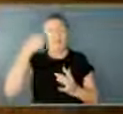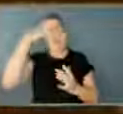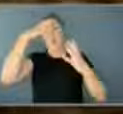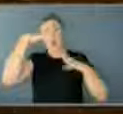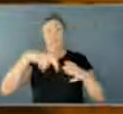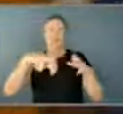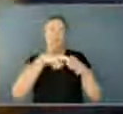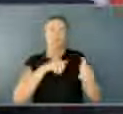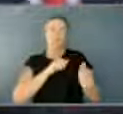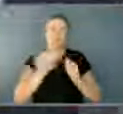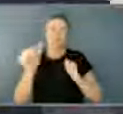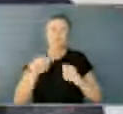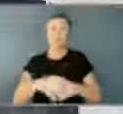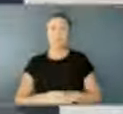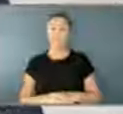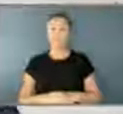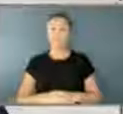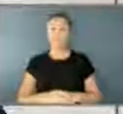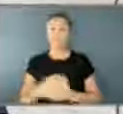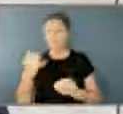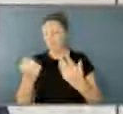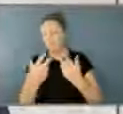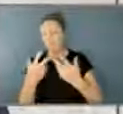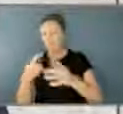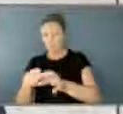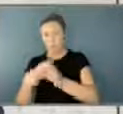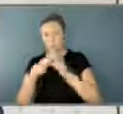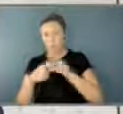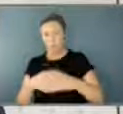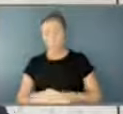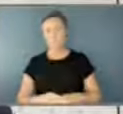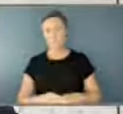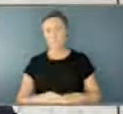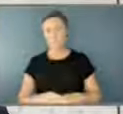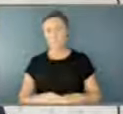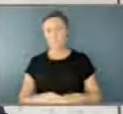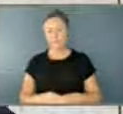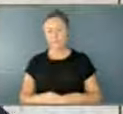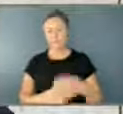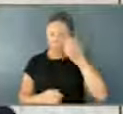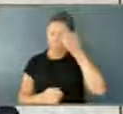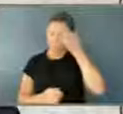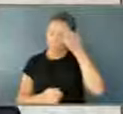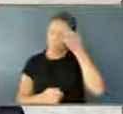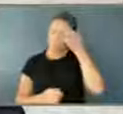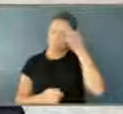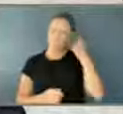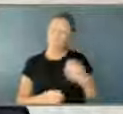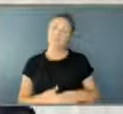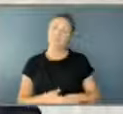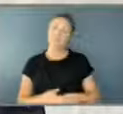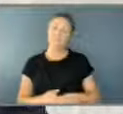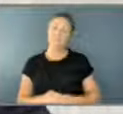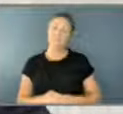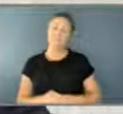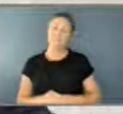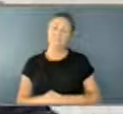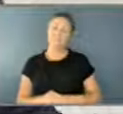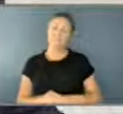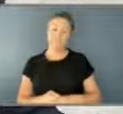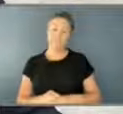side. Catherine. Accepting your very valid points about proportionality, isn't the moving part in the risk assessment,